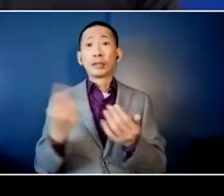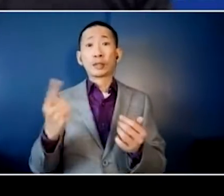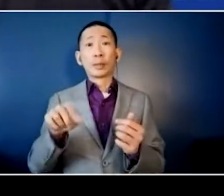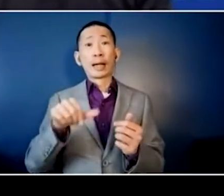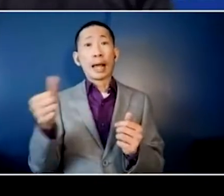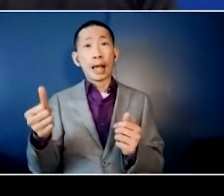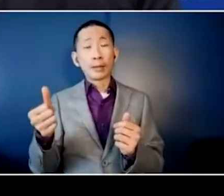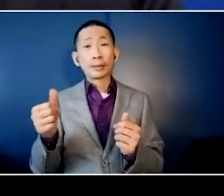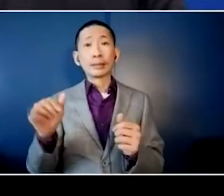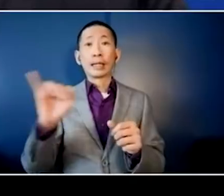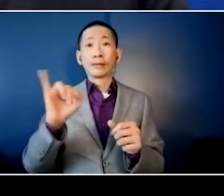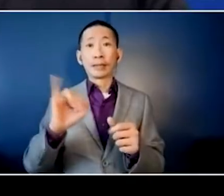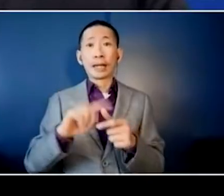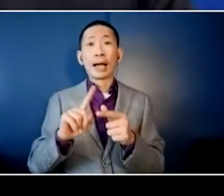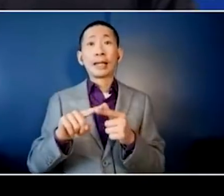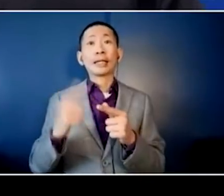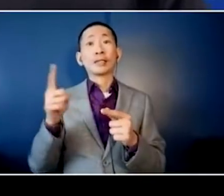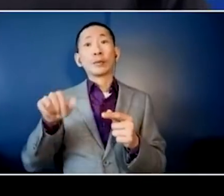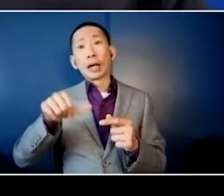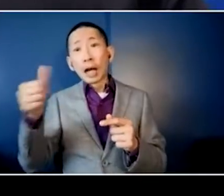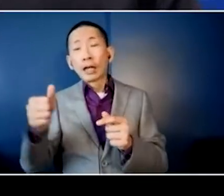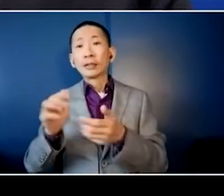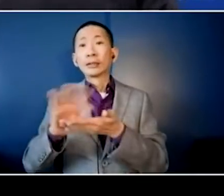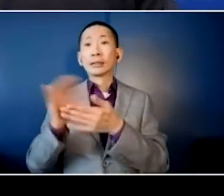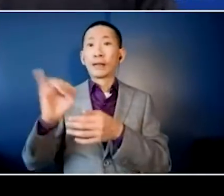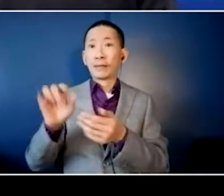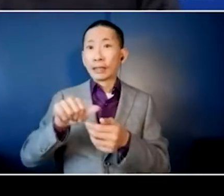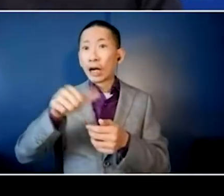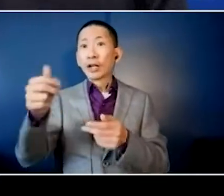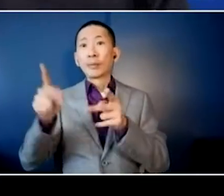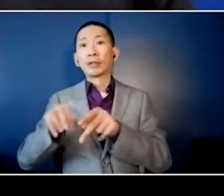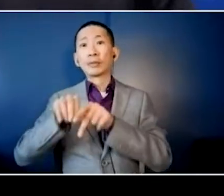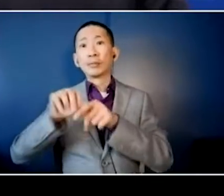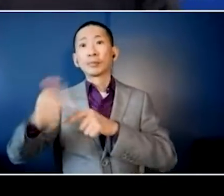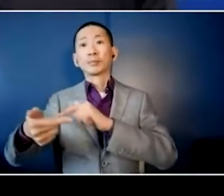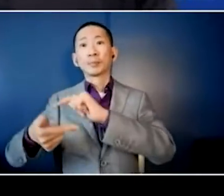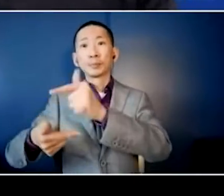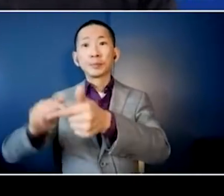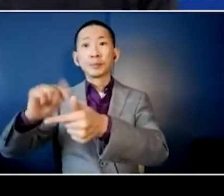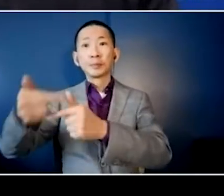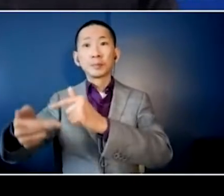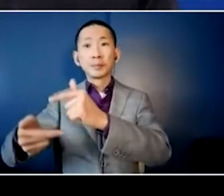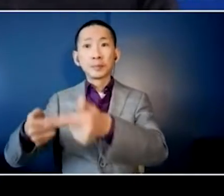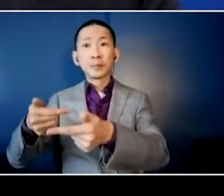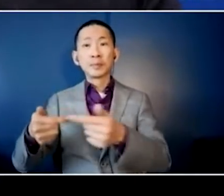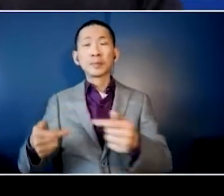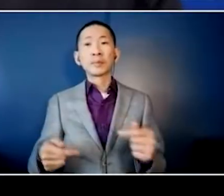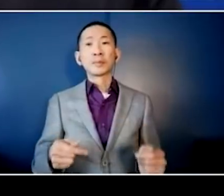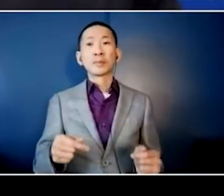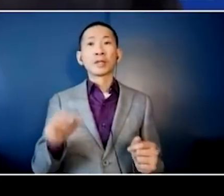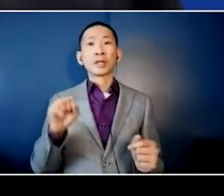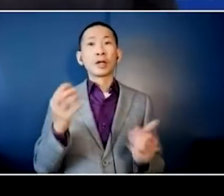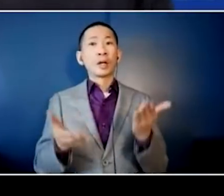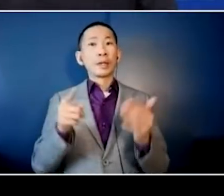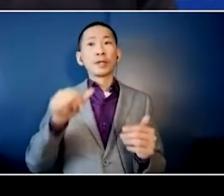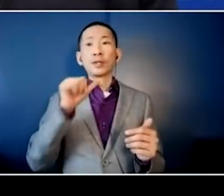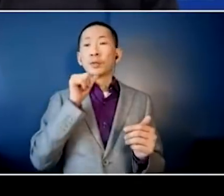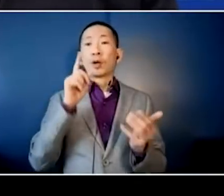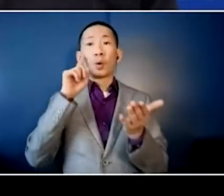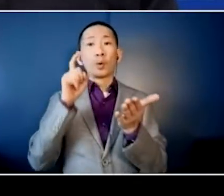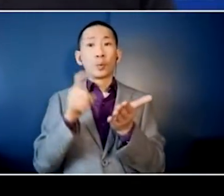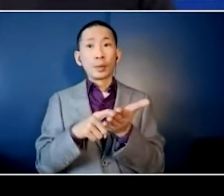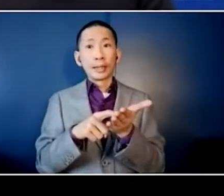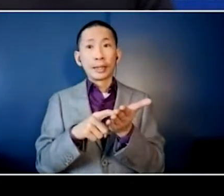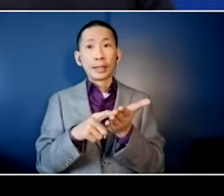then infect someone else, who will then infect someone who does have a serious outcome. So you may not realize it, but you may be